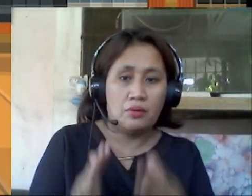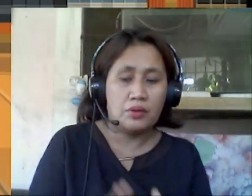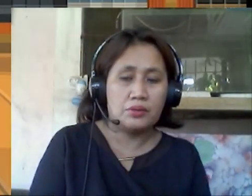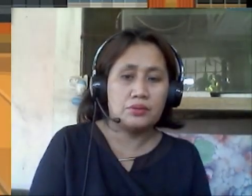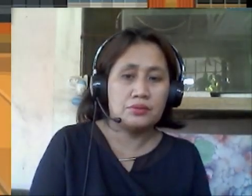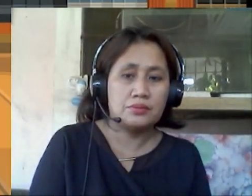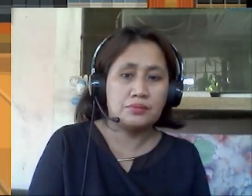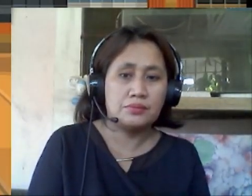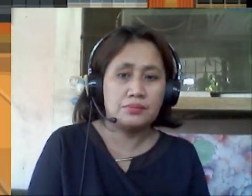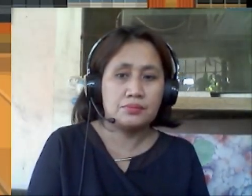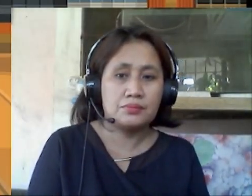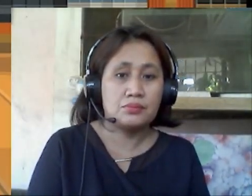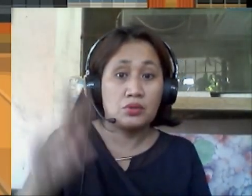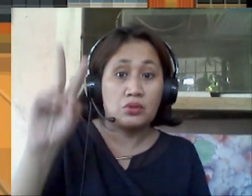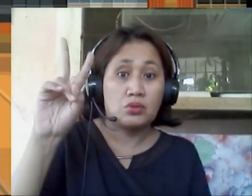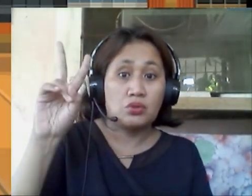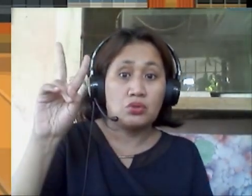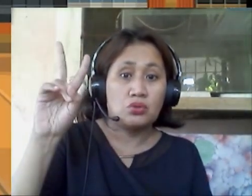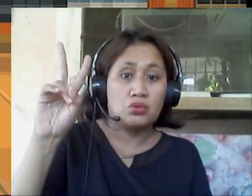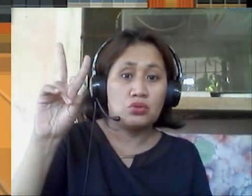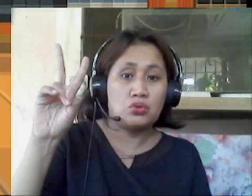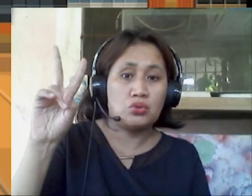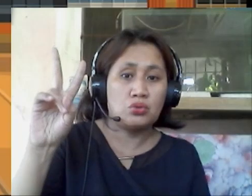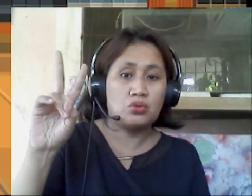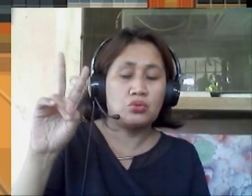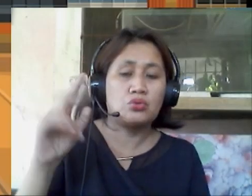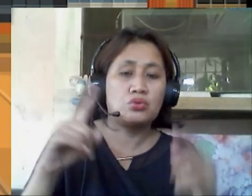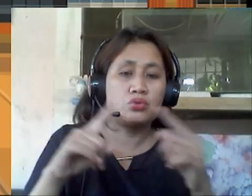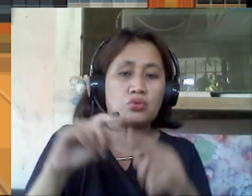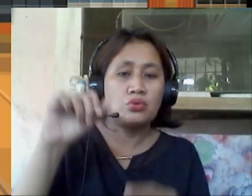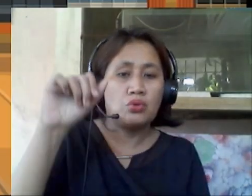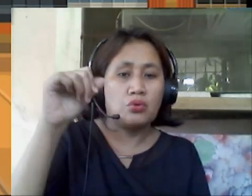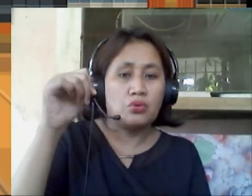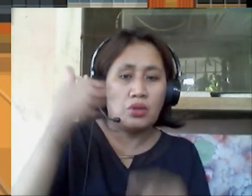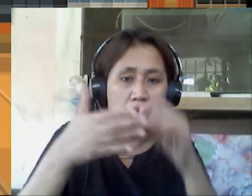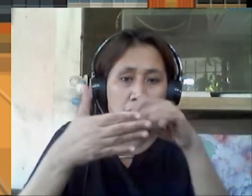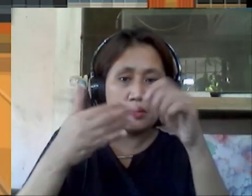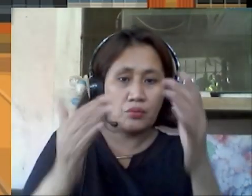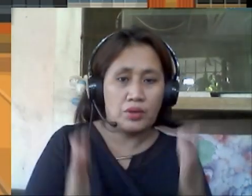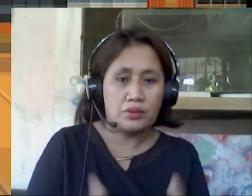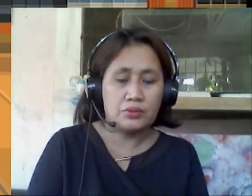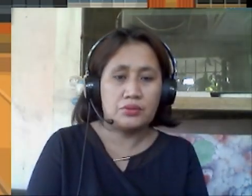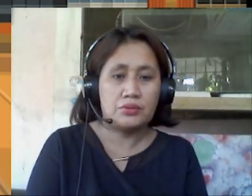Here is another example of books with 2 to 10 authors.